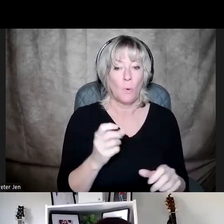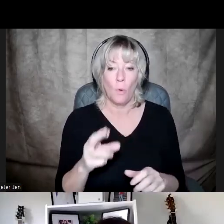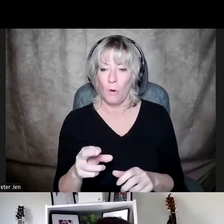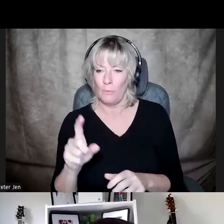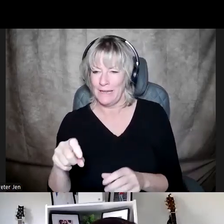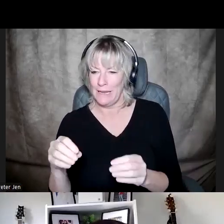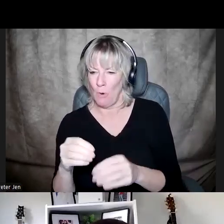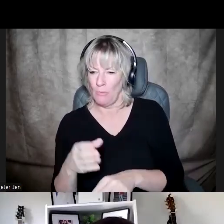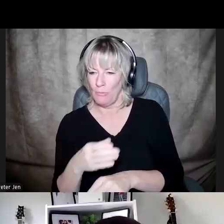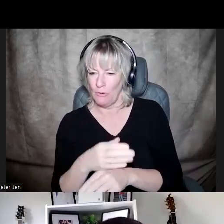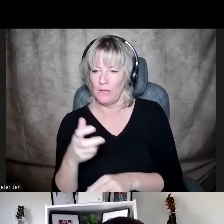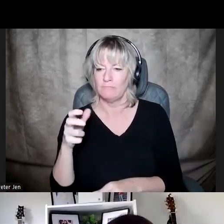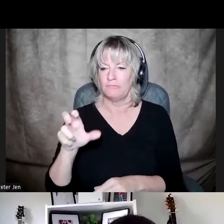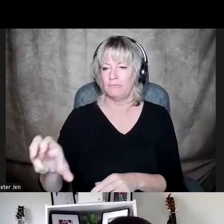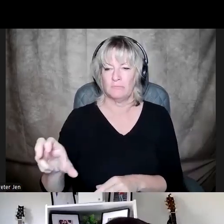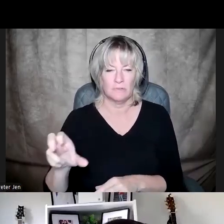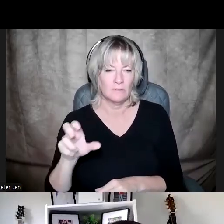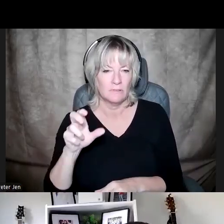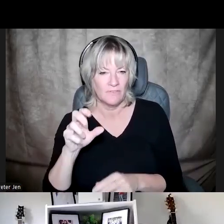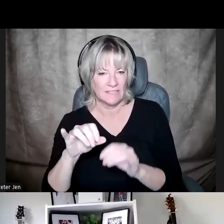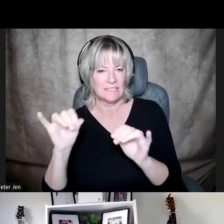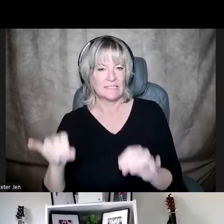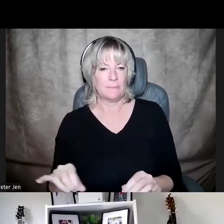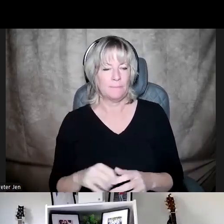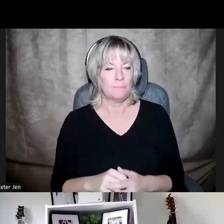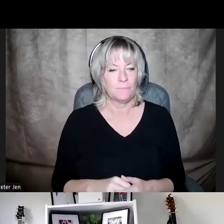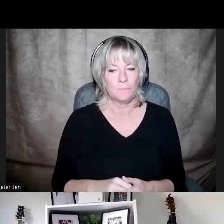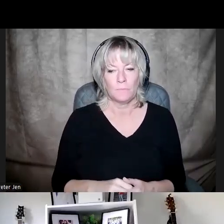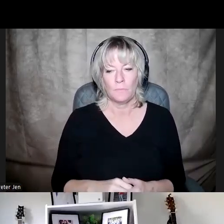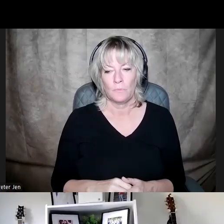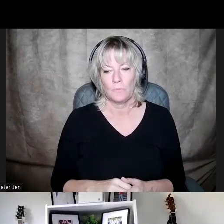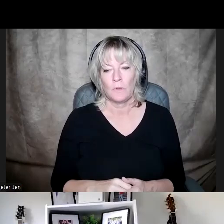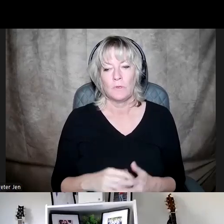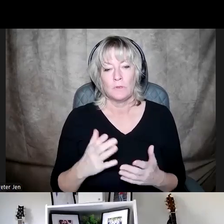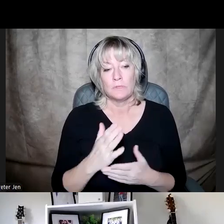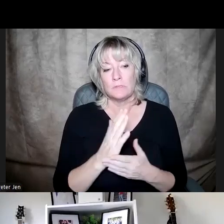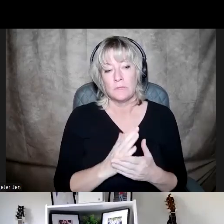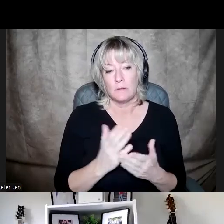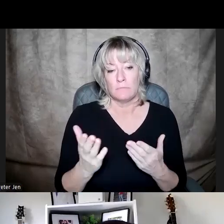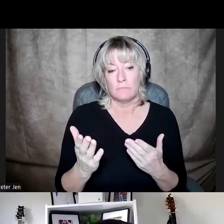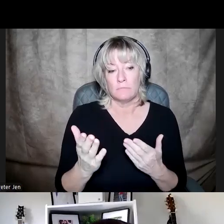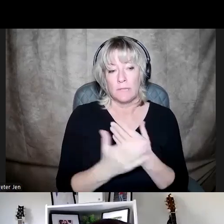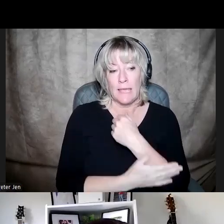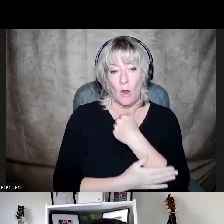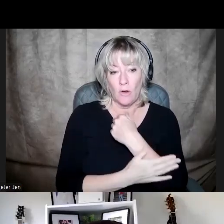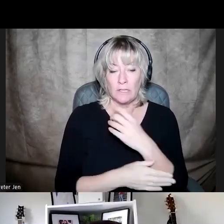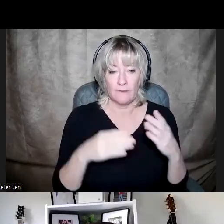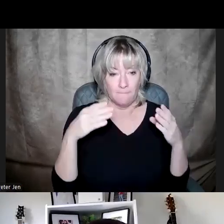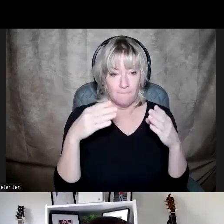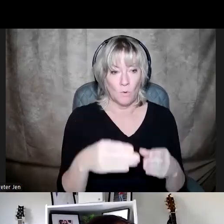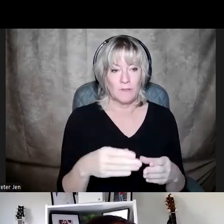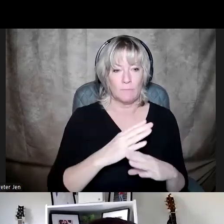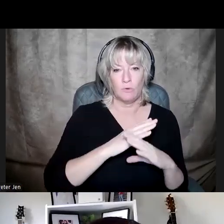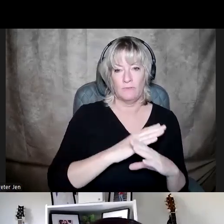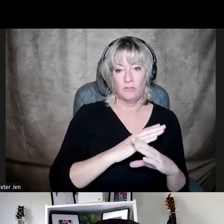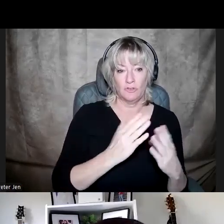the effectiveness and the efficiency of the crisis continuum. So while some counties focused on sort of prevention